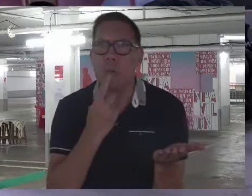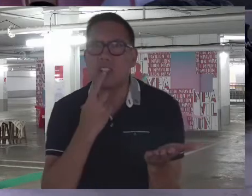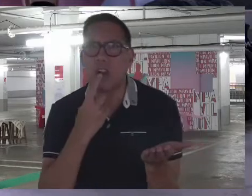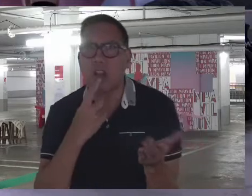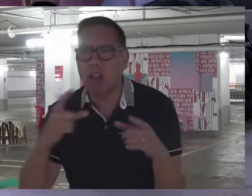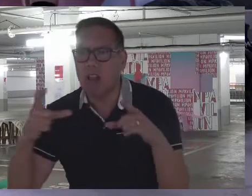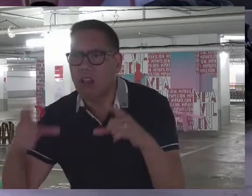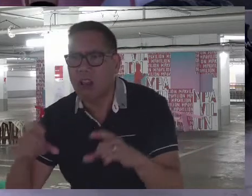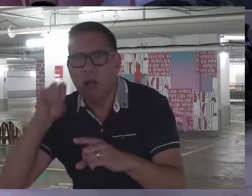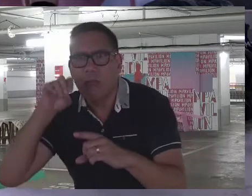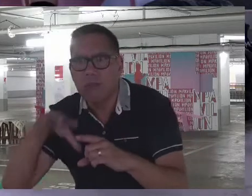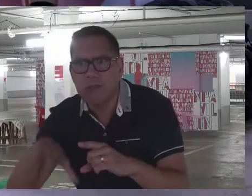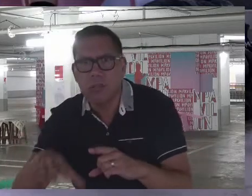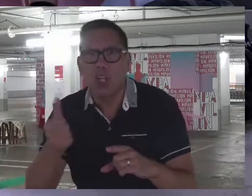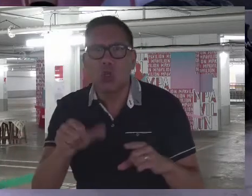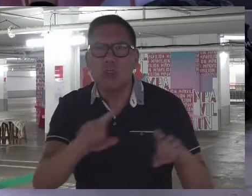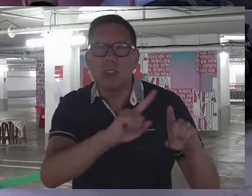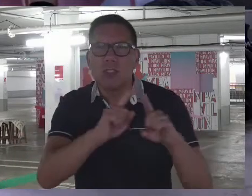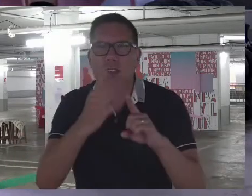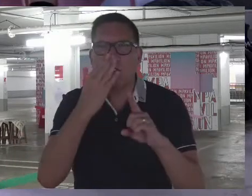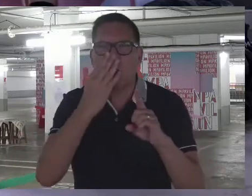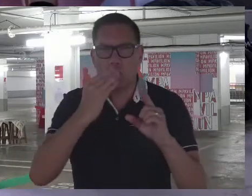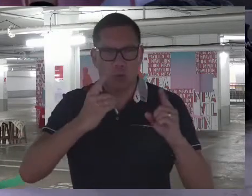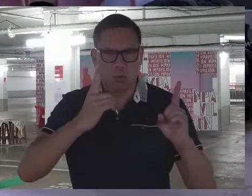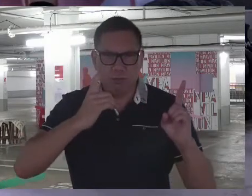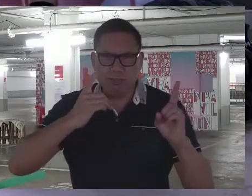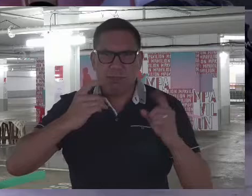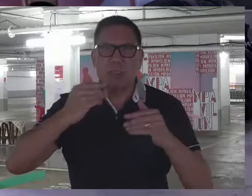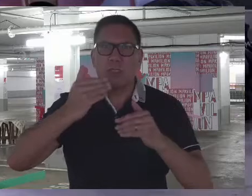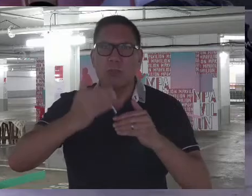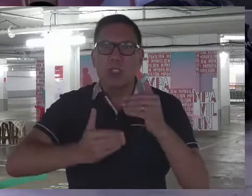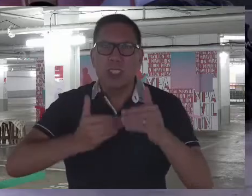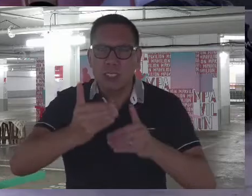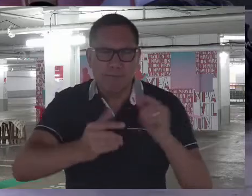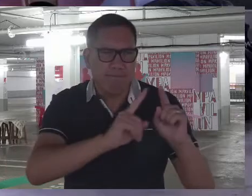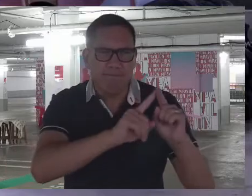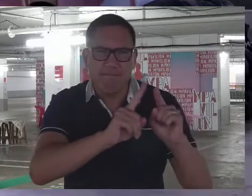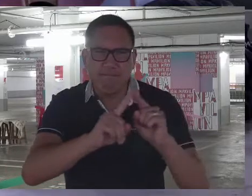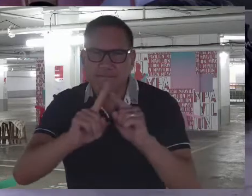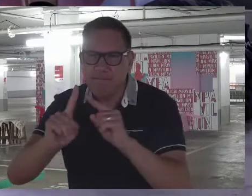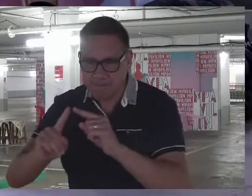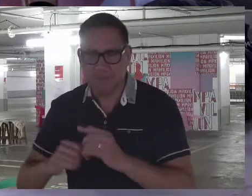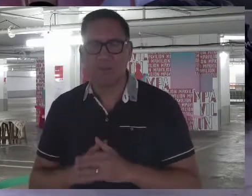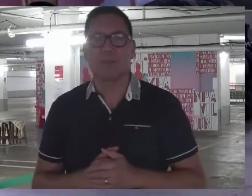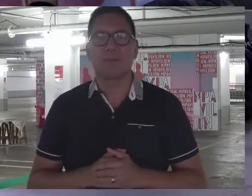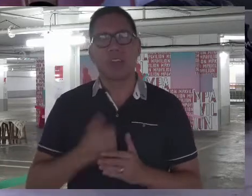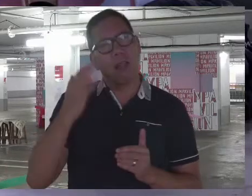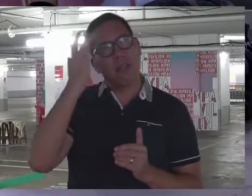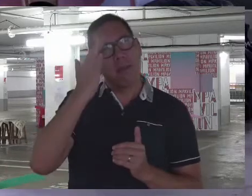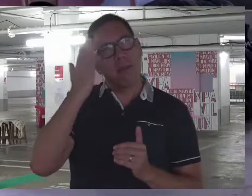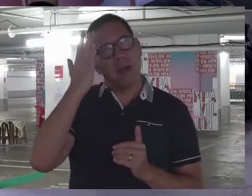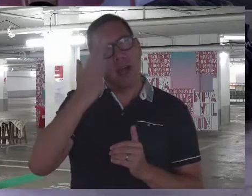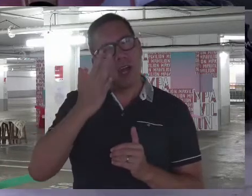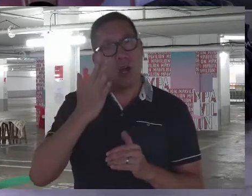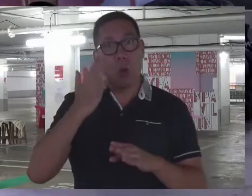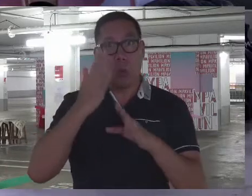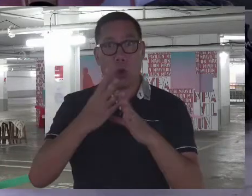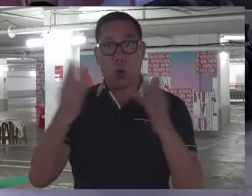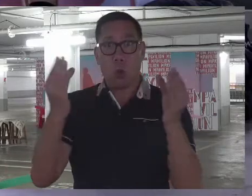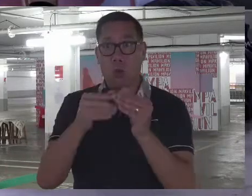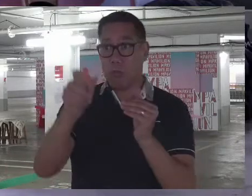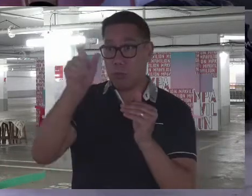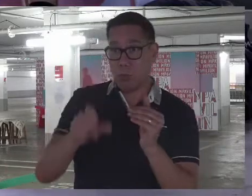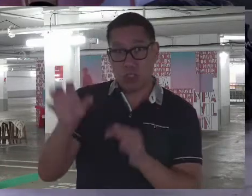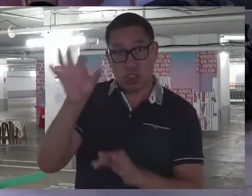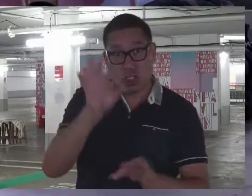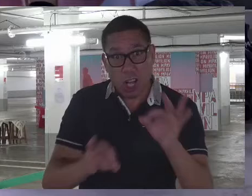using various photographic processes. So when thinking about working with a scientist, I